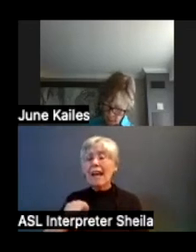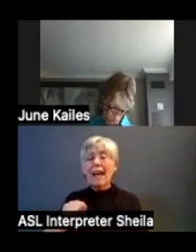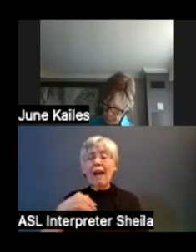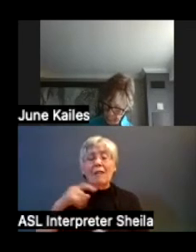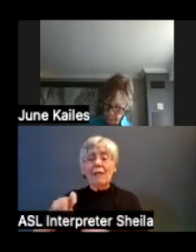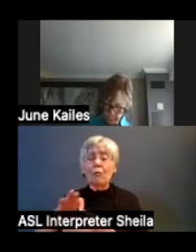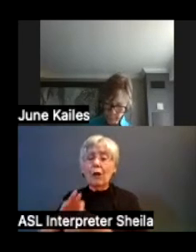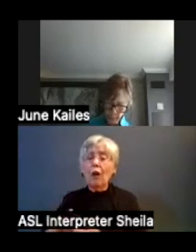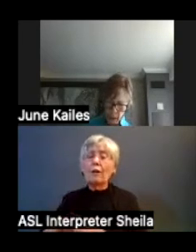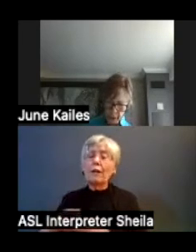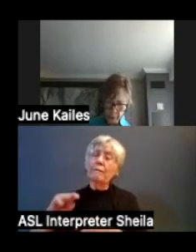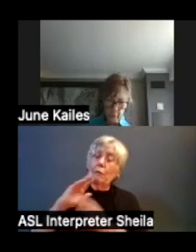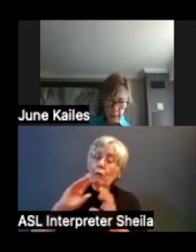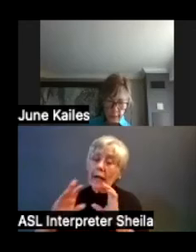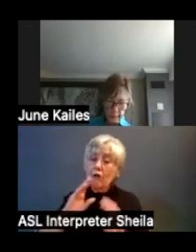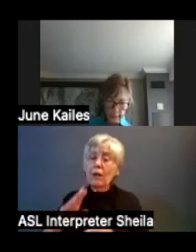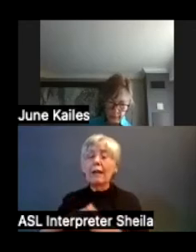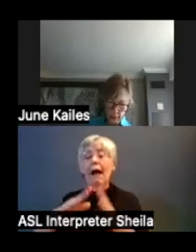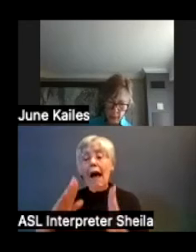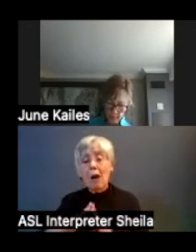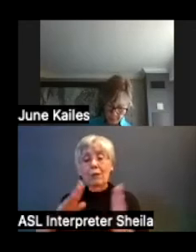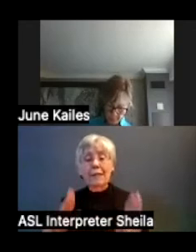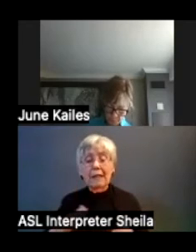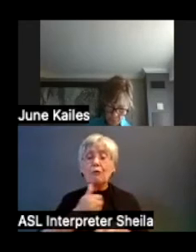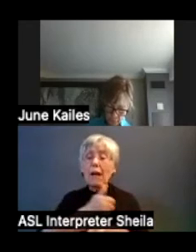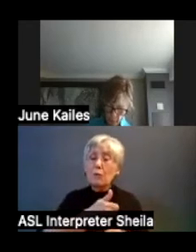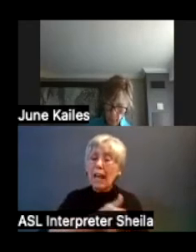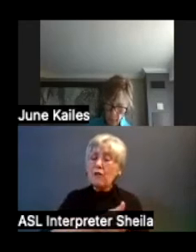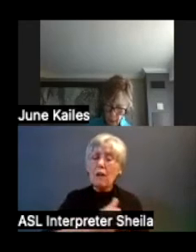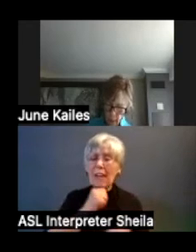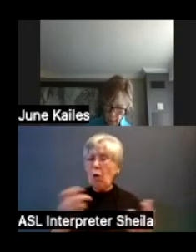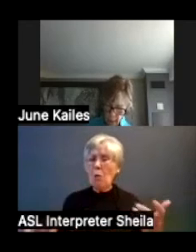and transportation. So we really need to start